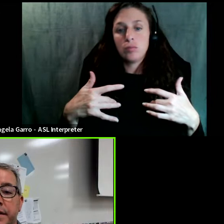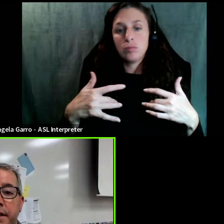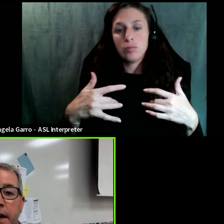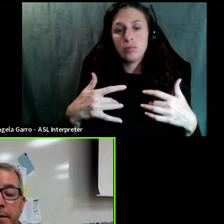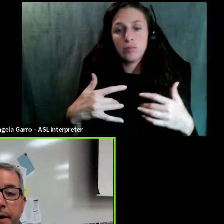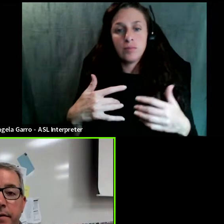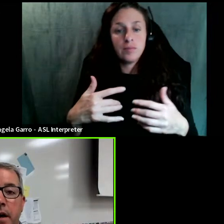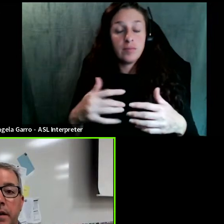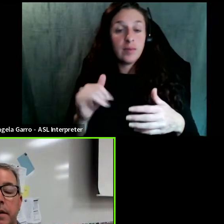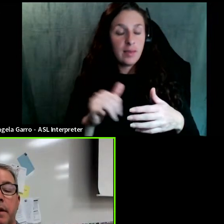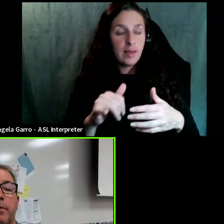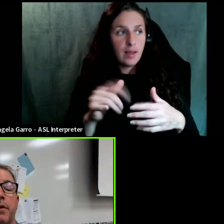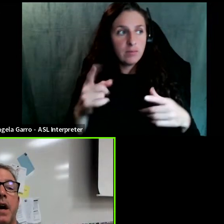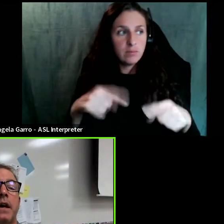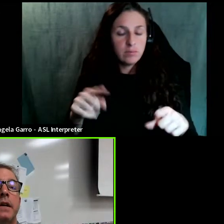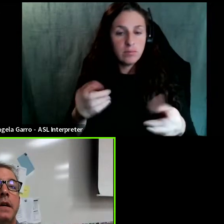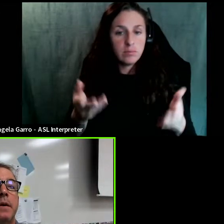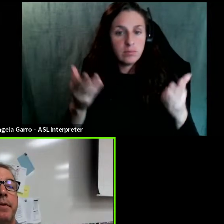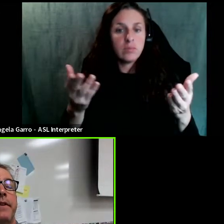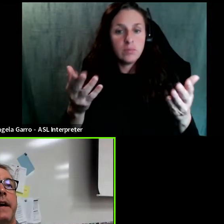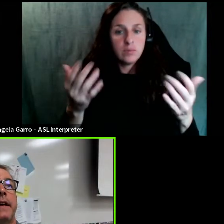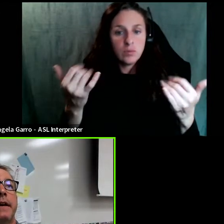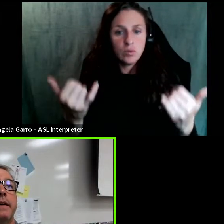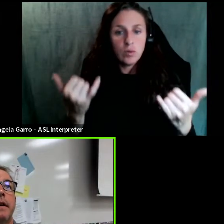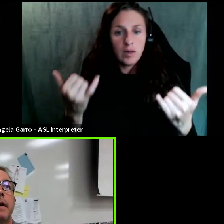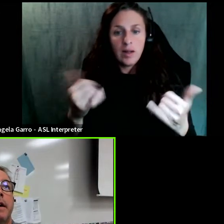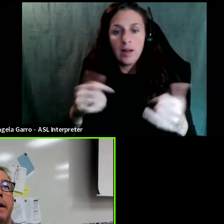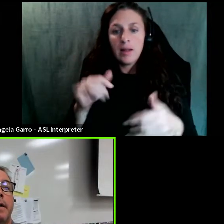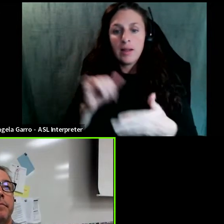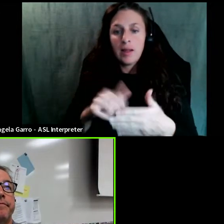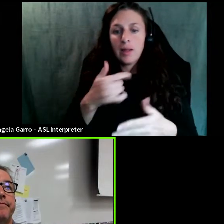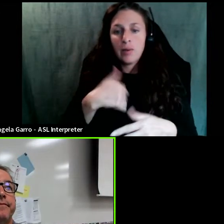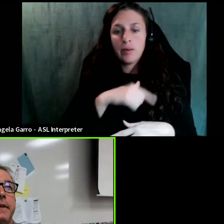were raised tonight about that we're not providing